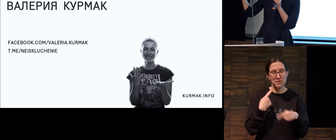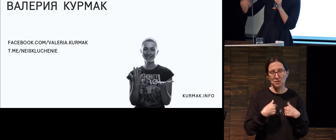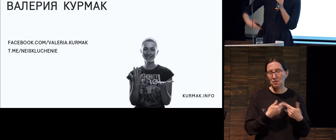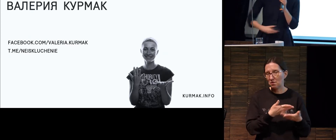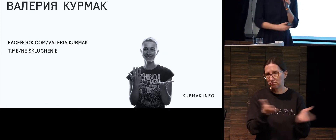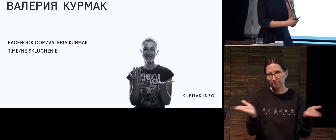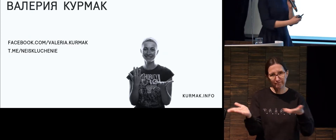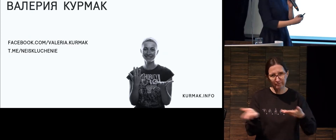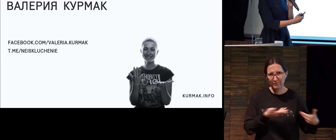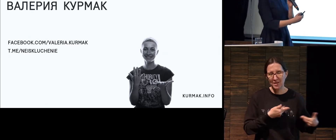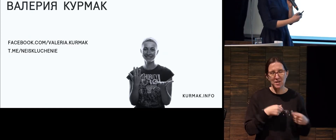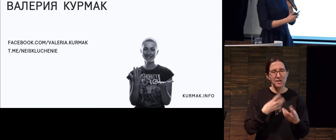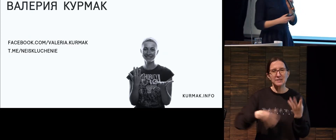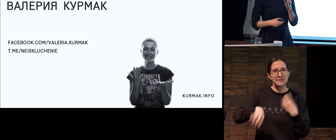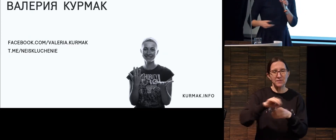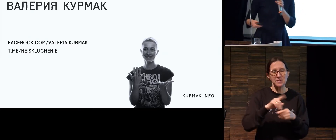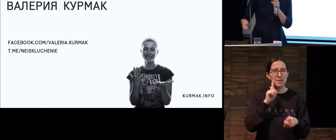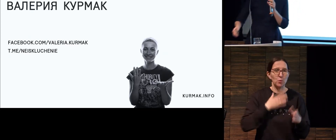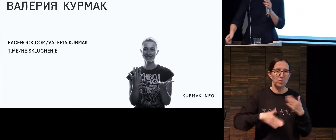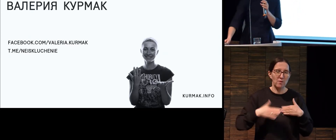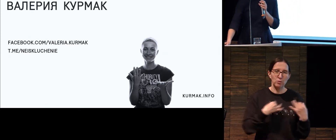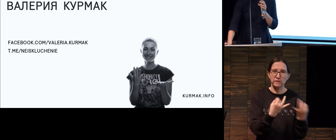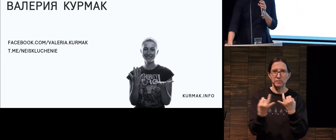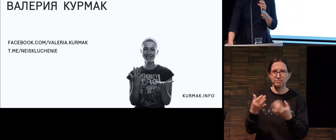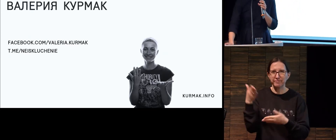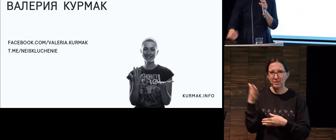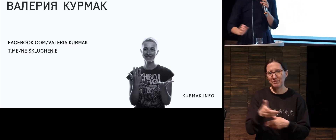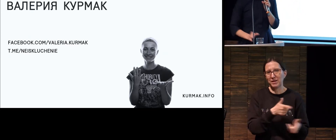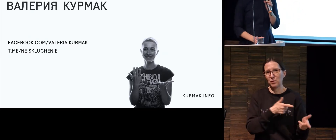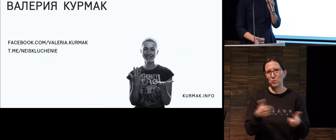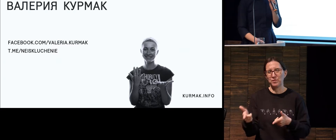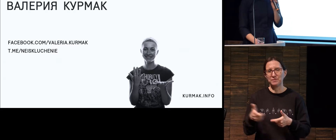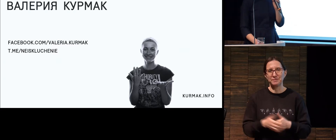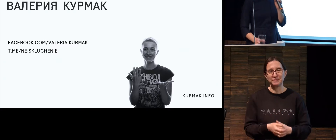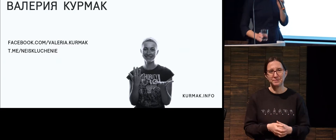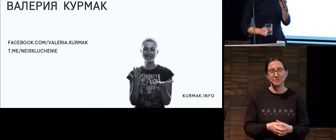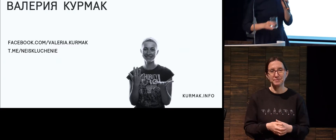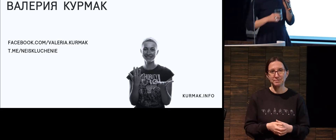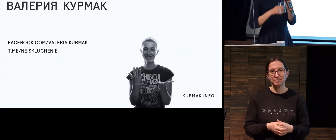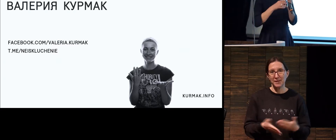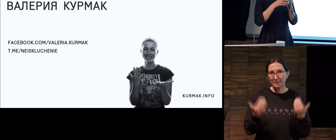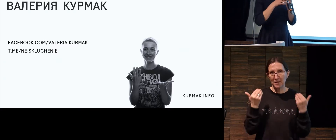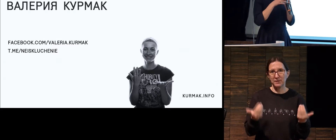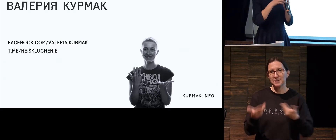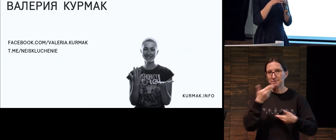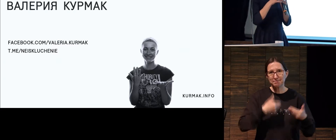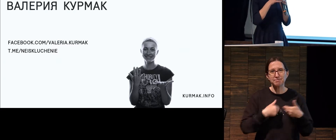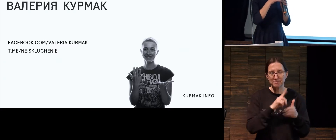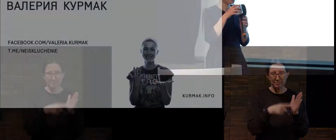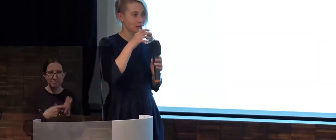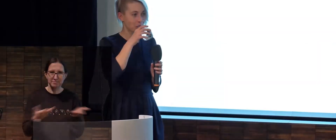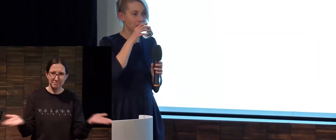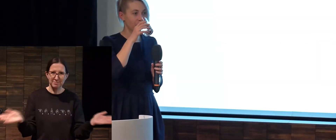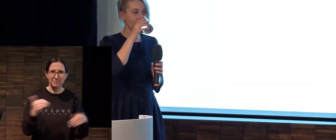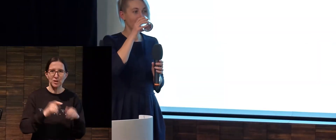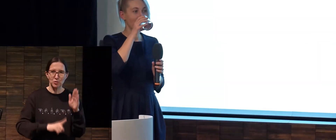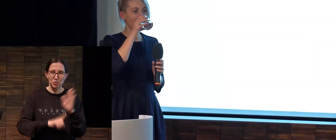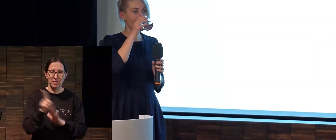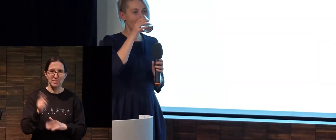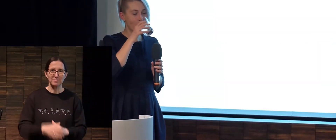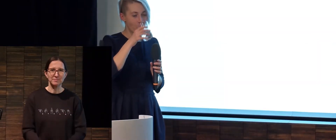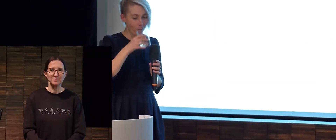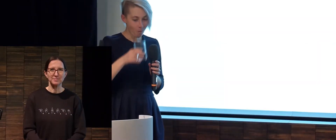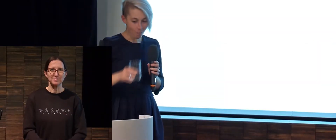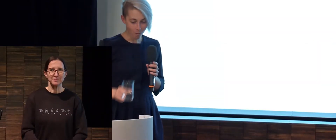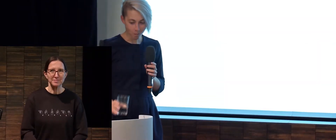my contacts. I'm always open to communication. I will be happy to answer your questions. So this is it.